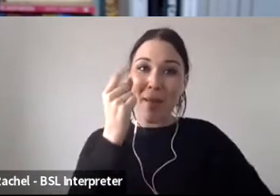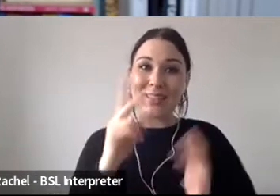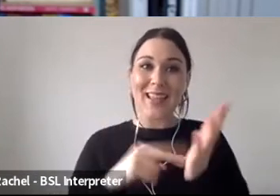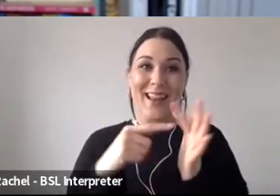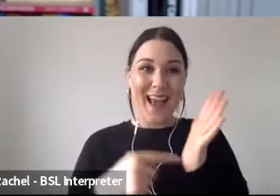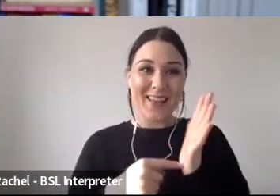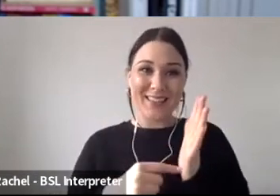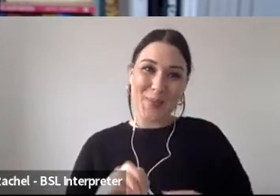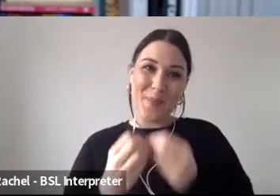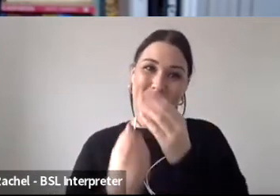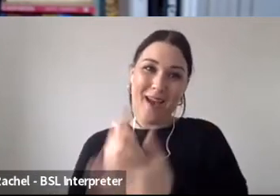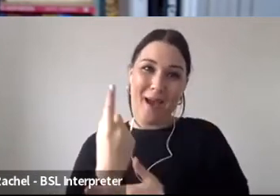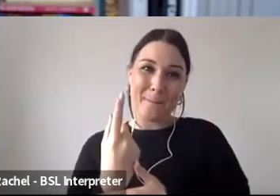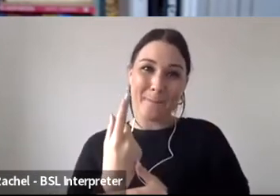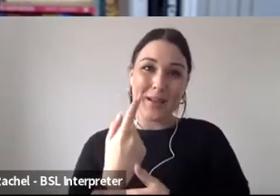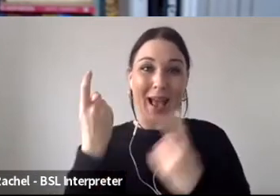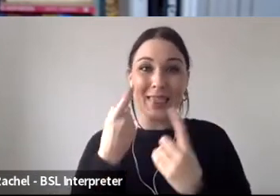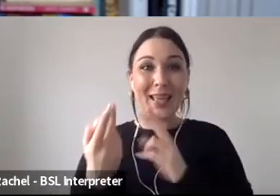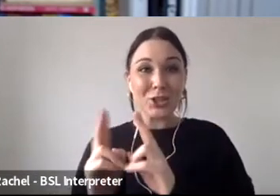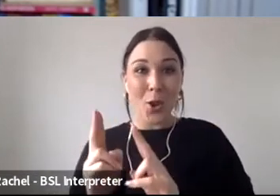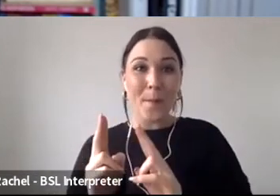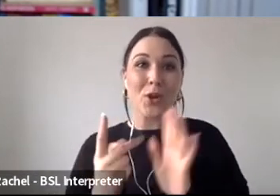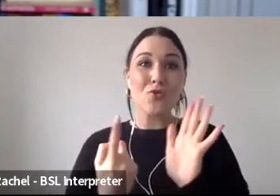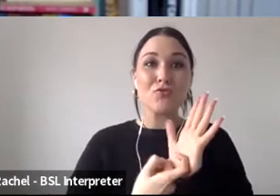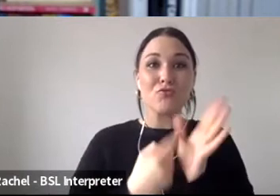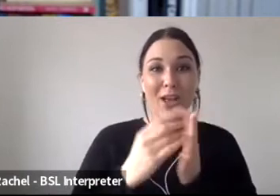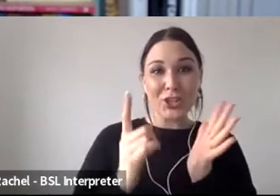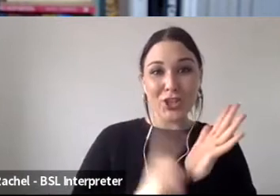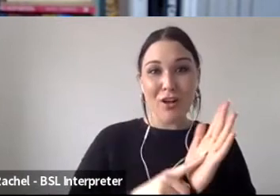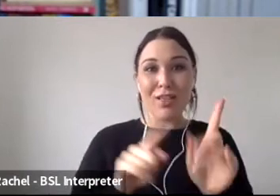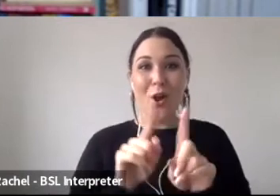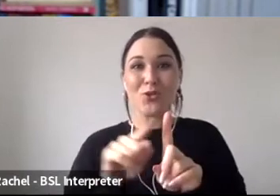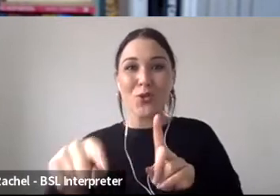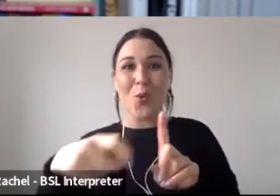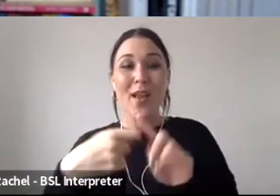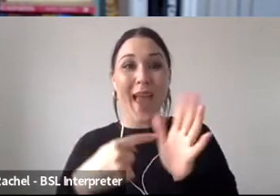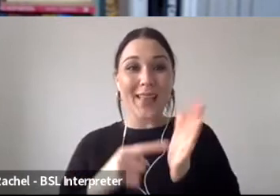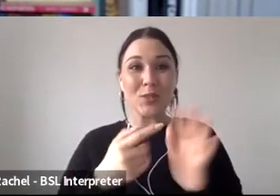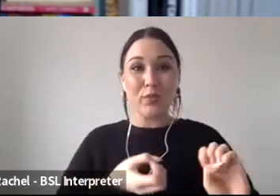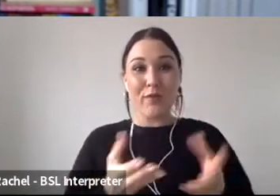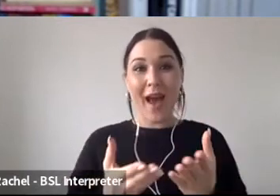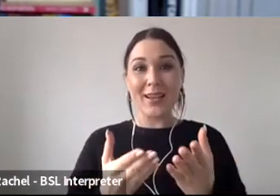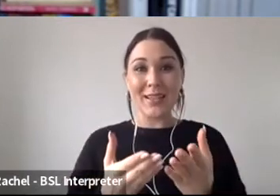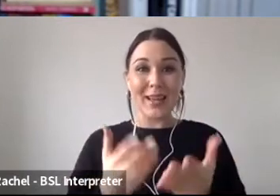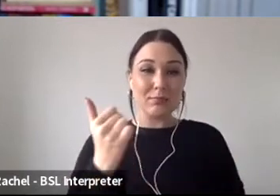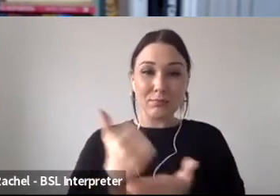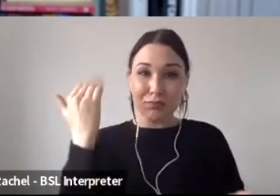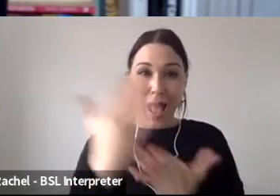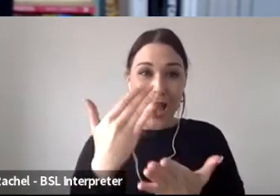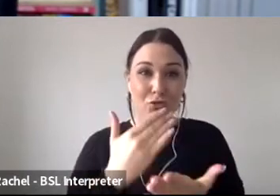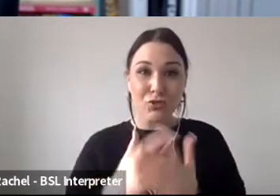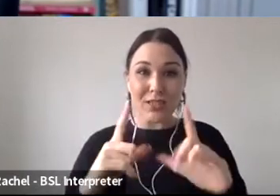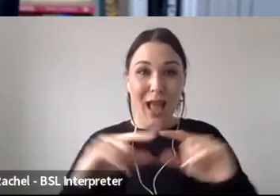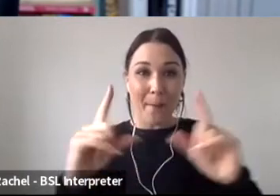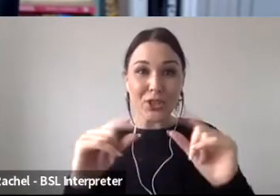happen. I think having a sign language interpreter, having Rachel with us today, and also having Kate, who's providing those super accurate captions for